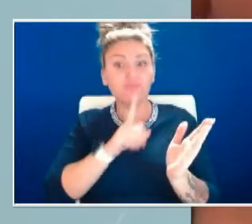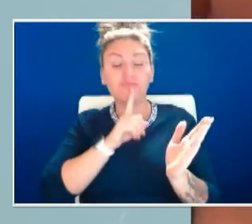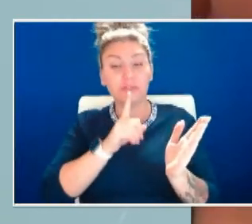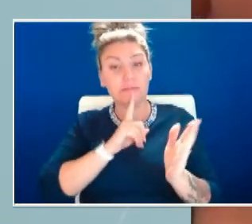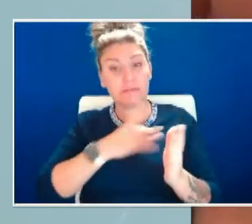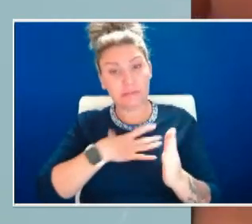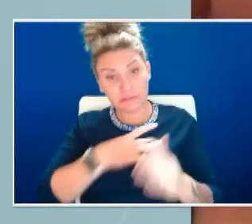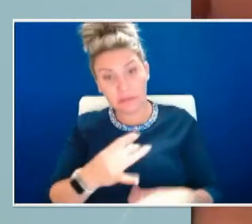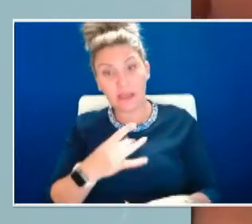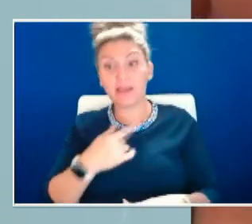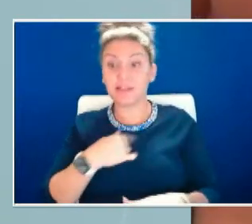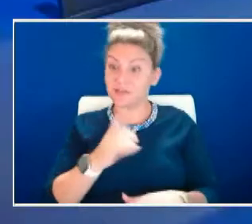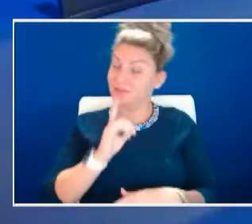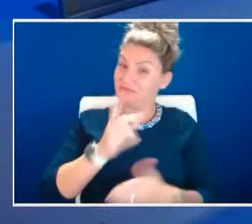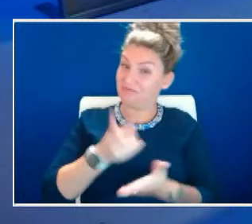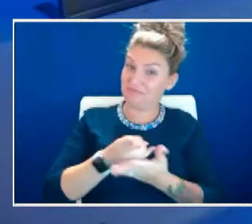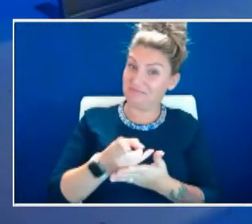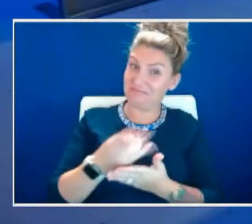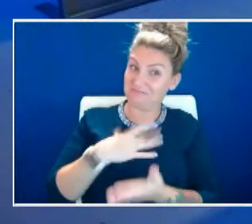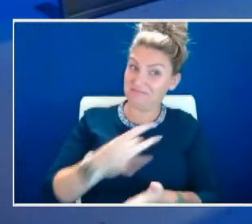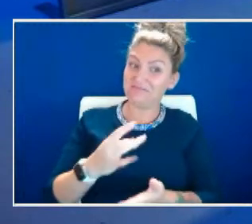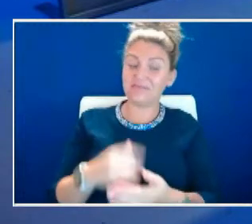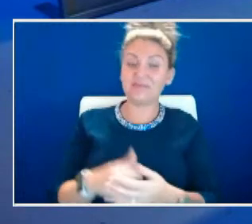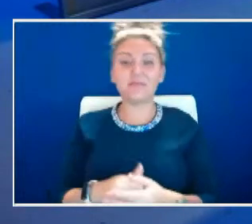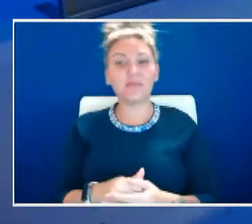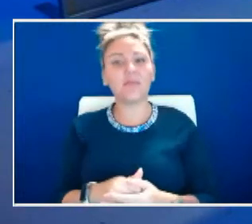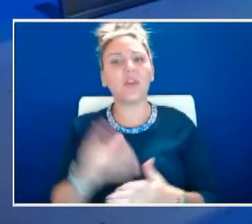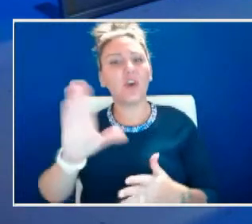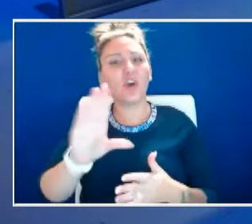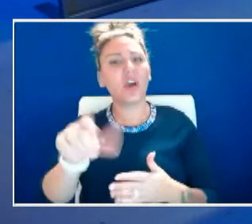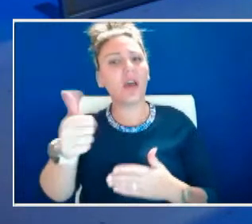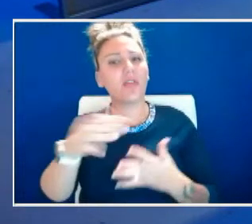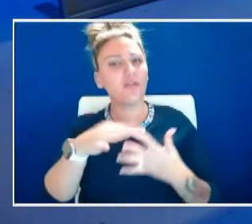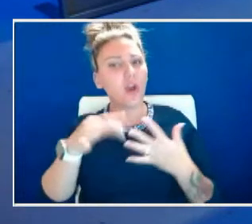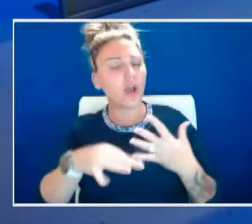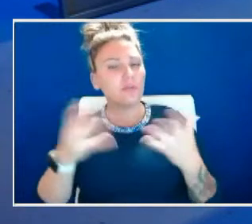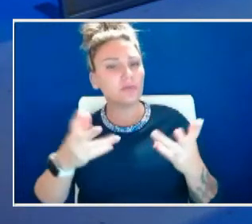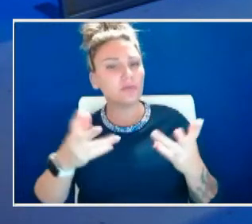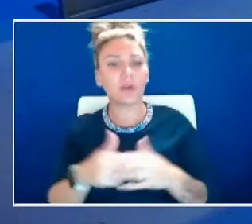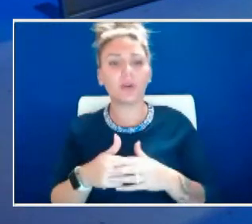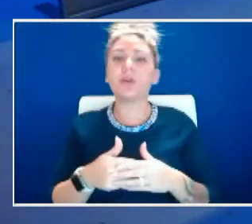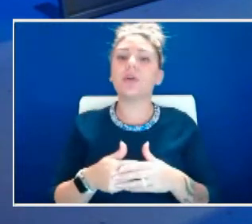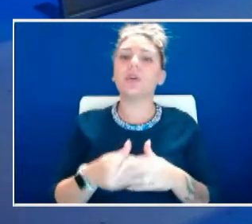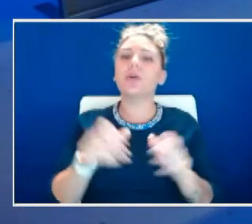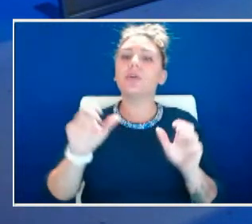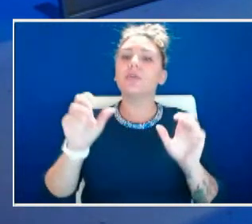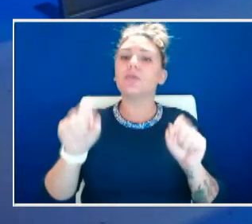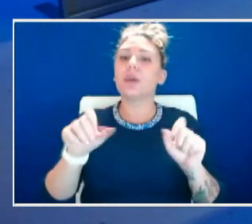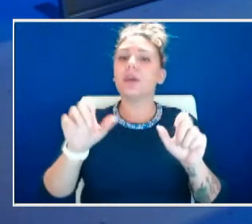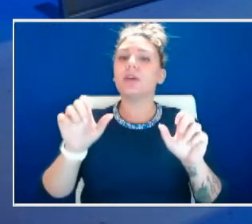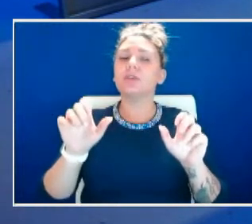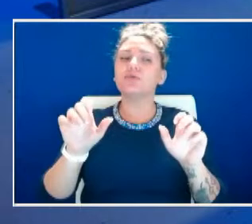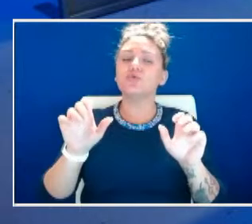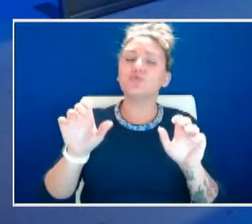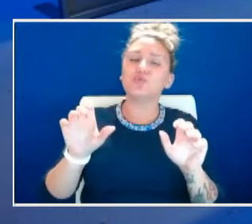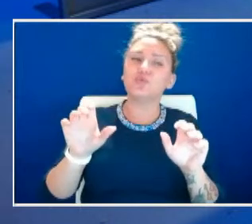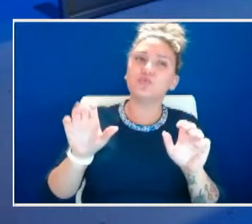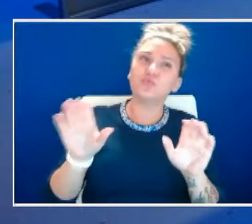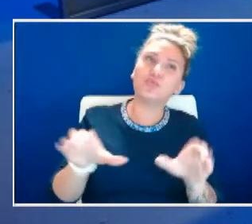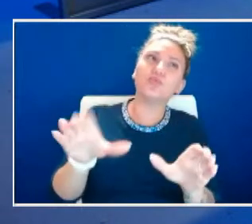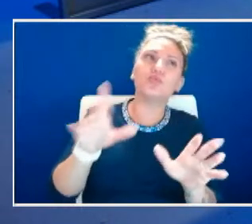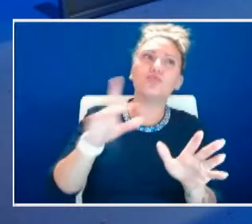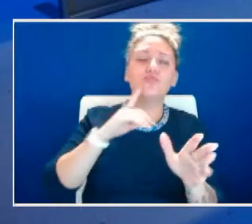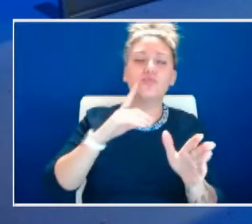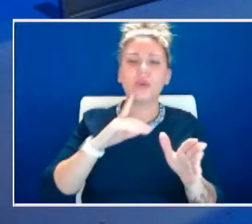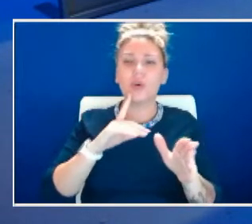was. Did a great job. What would have been her other options, though? So you can do breast reconstructions with implants, which is typically the